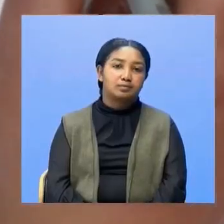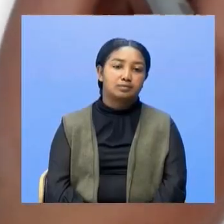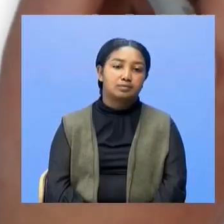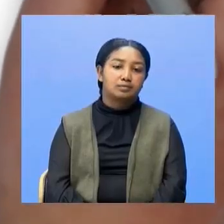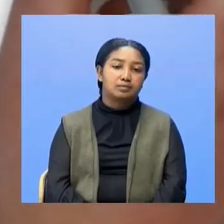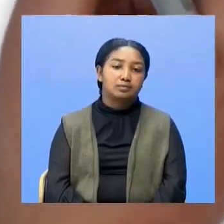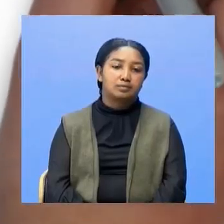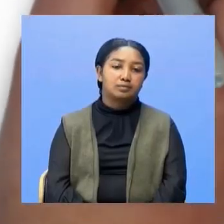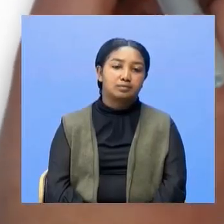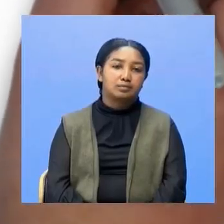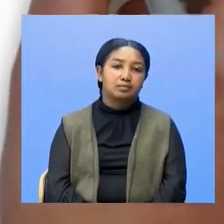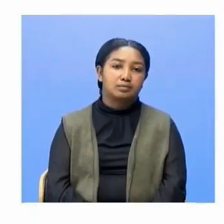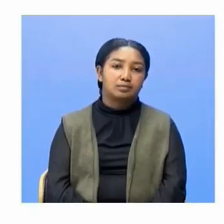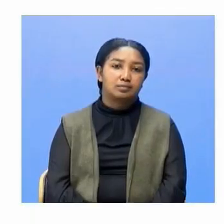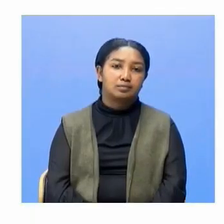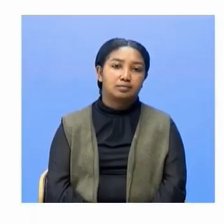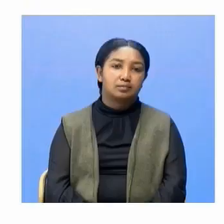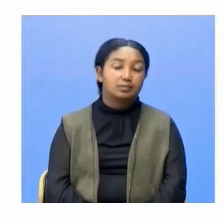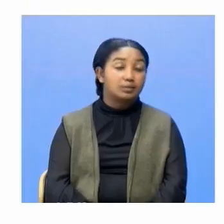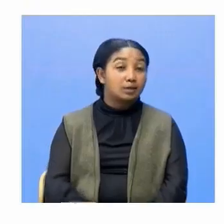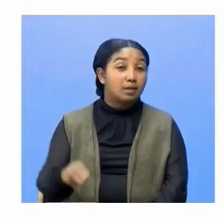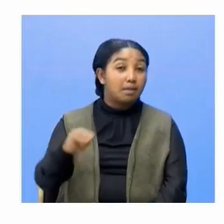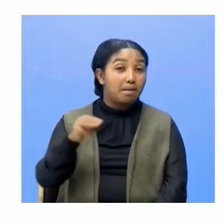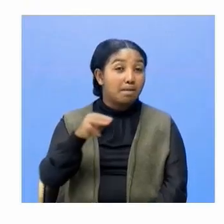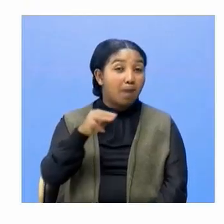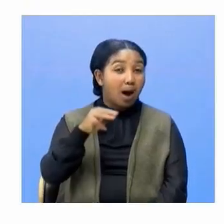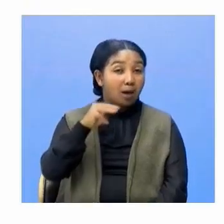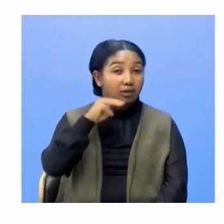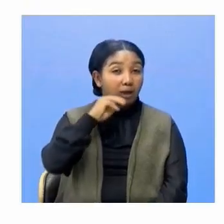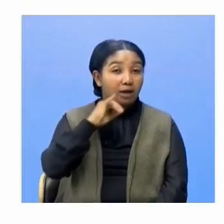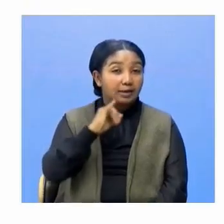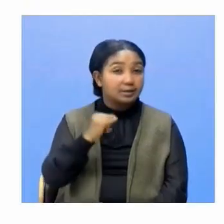beautiful than her sisters.